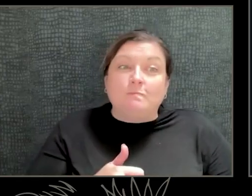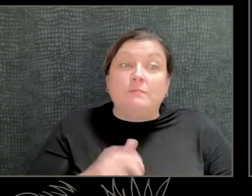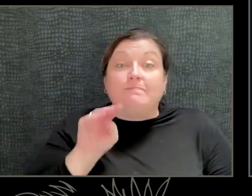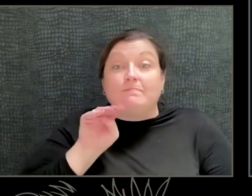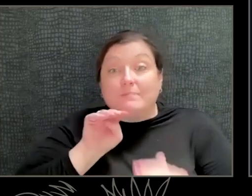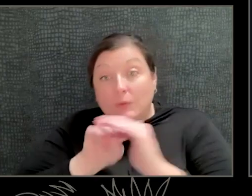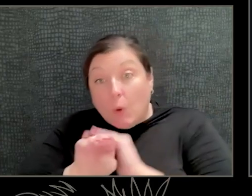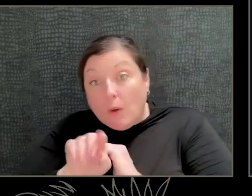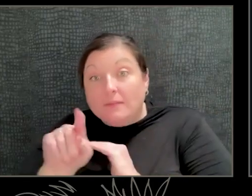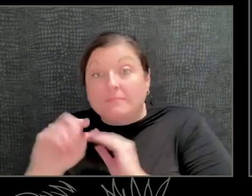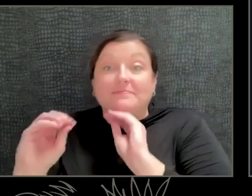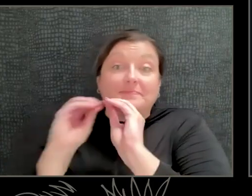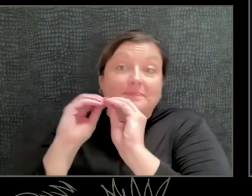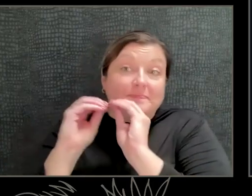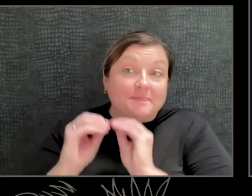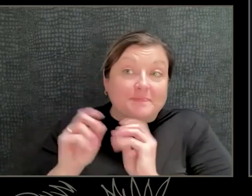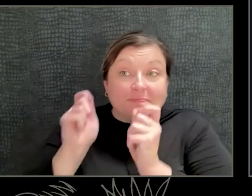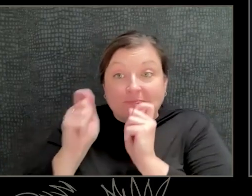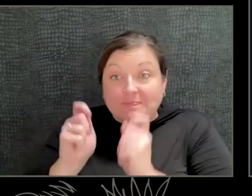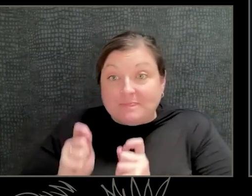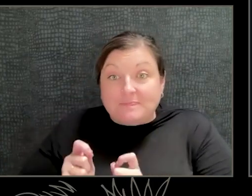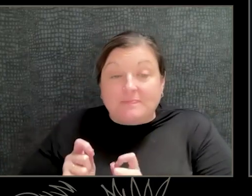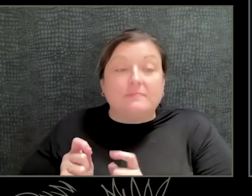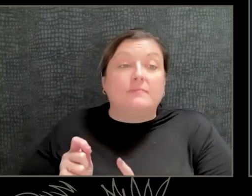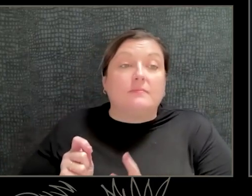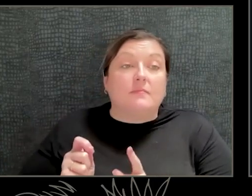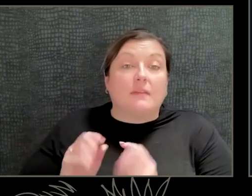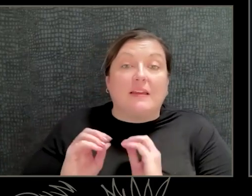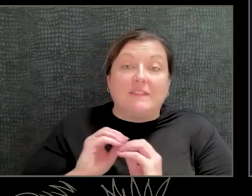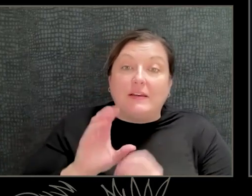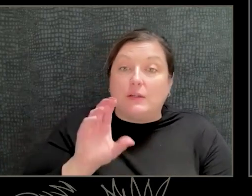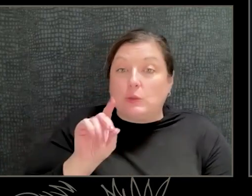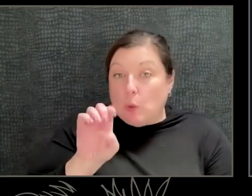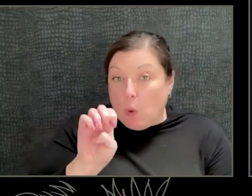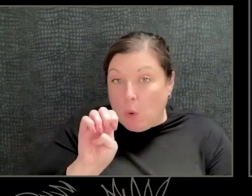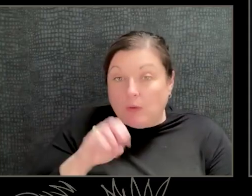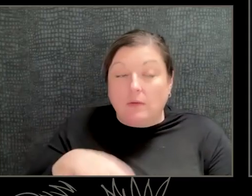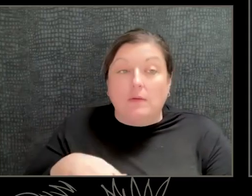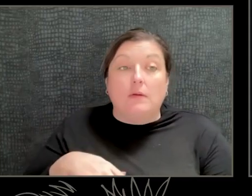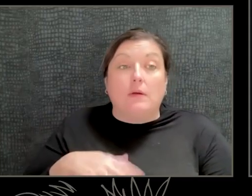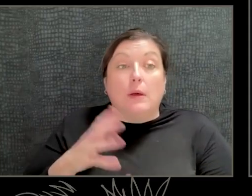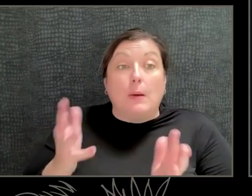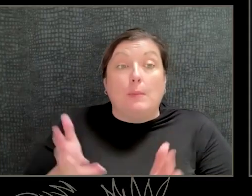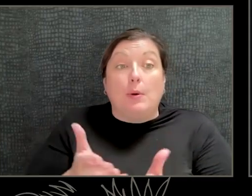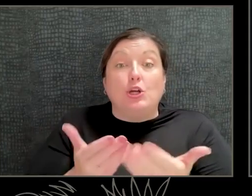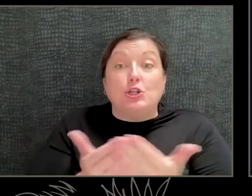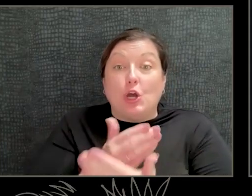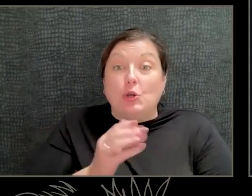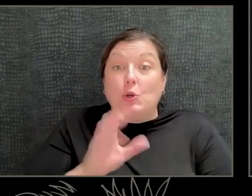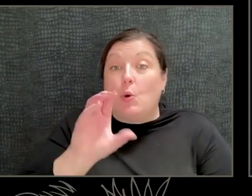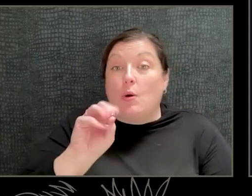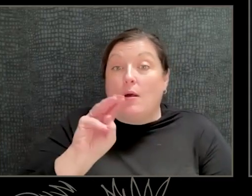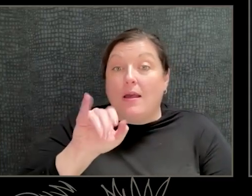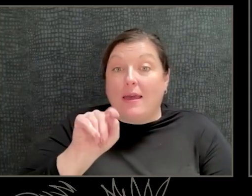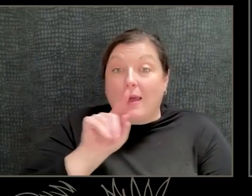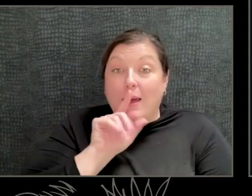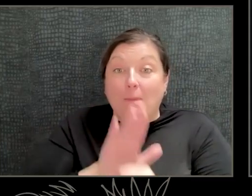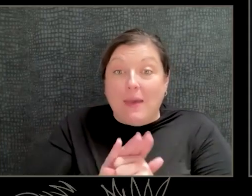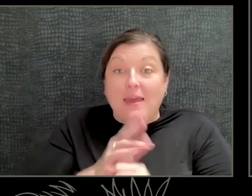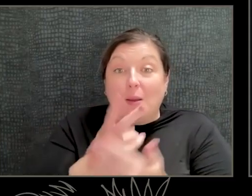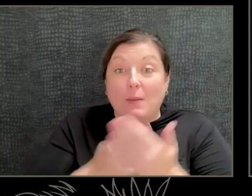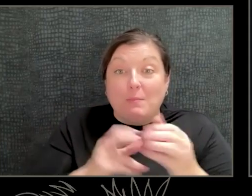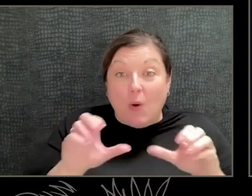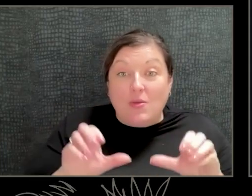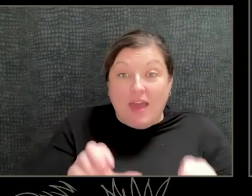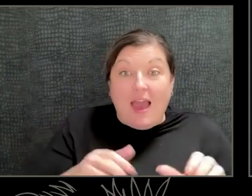and I'll fix all the changes, fix my code, I'll push a new commit, and both the actions get rerun, and now I